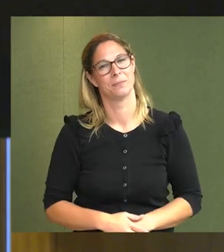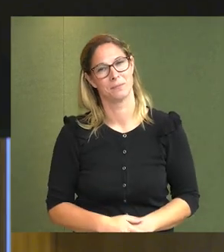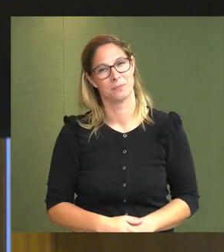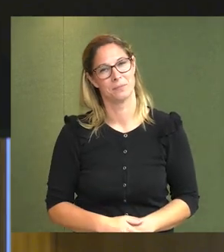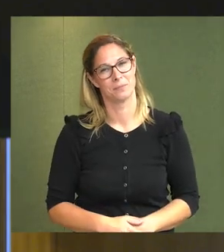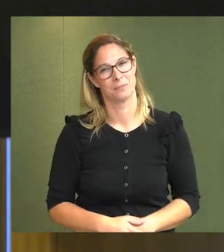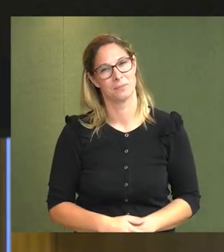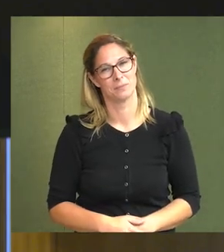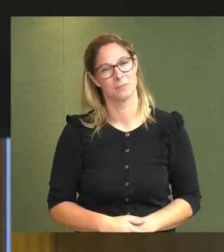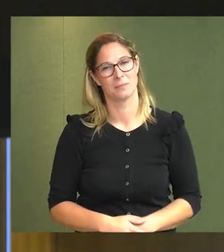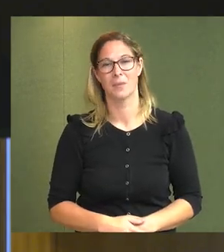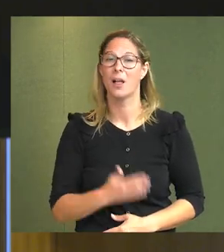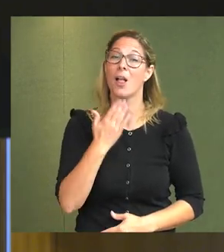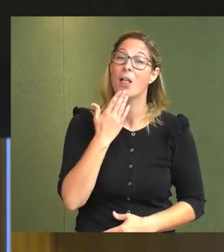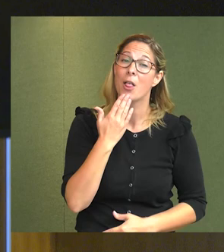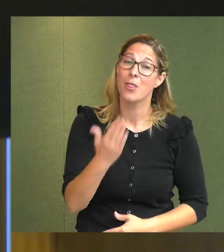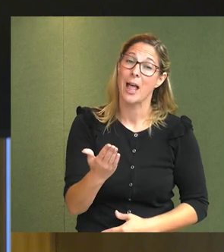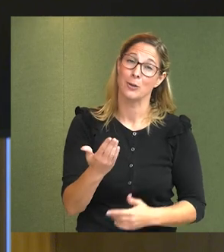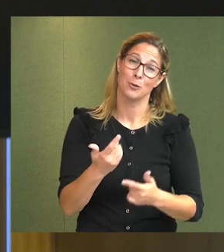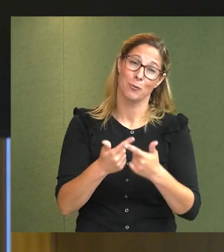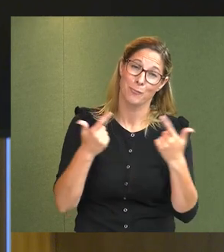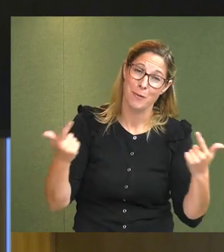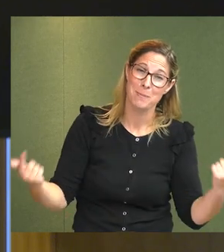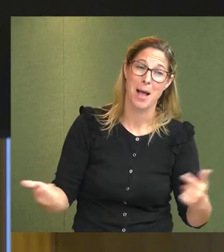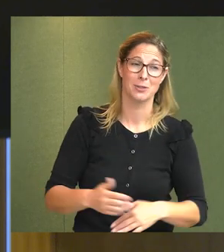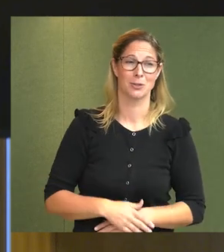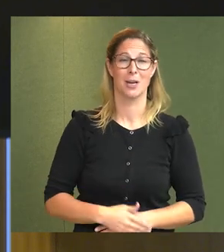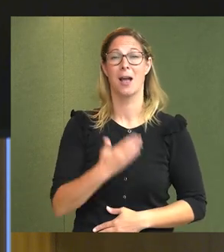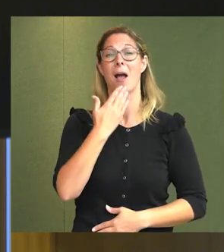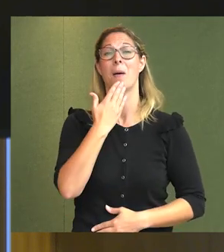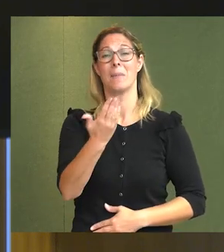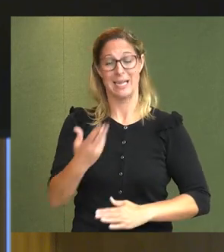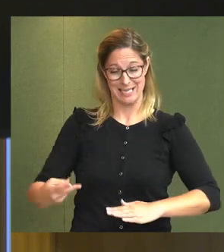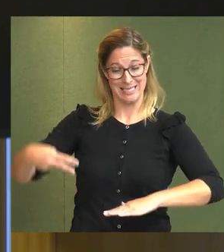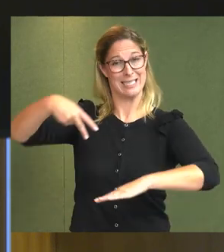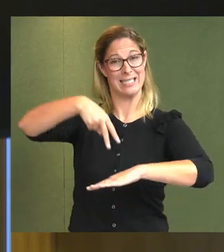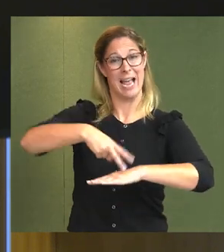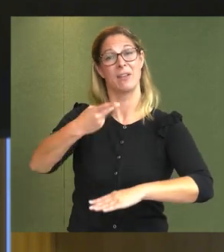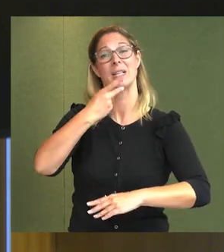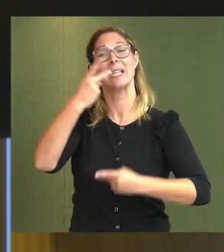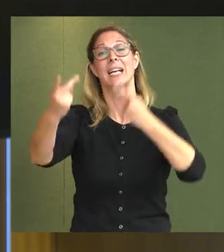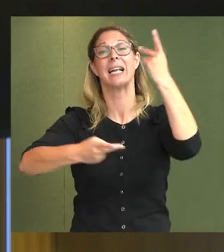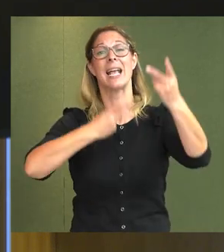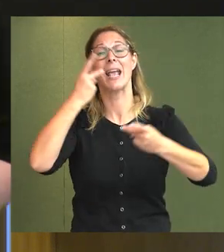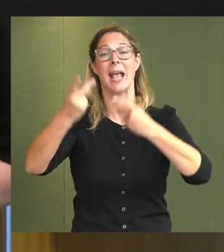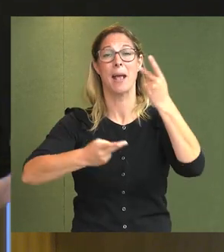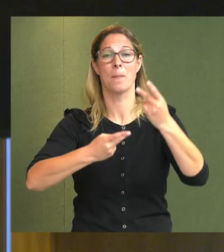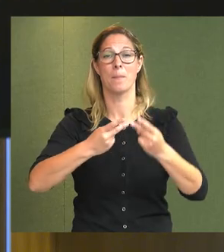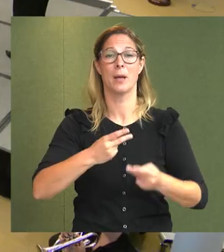I thank you all very much. Please now stand for our second hymn, Jerusalem.